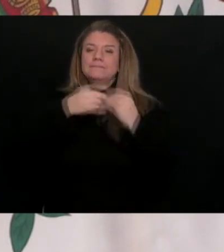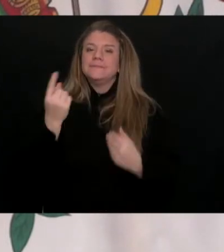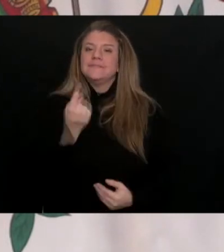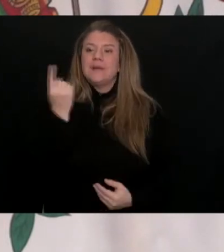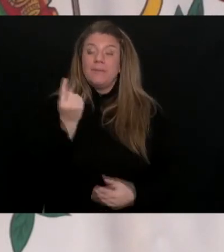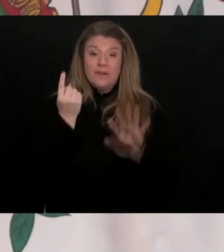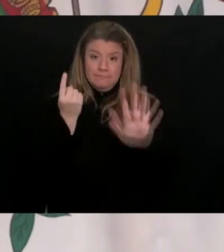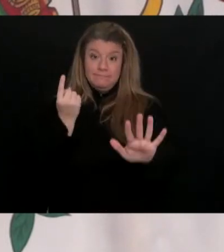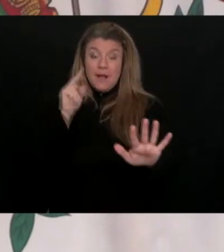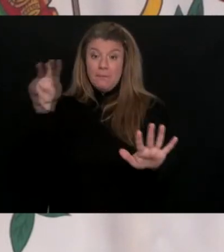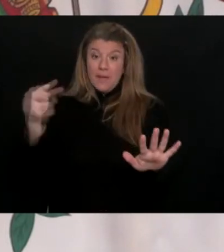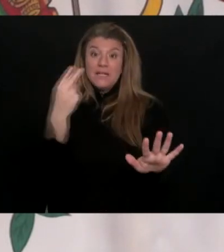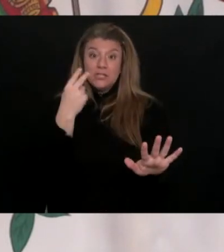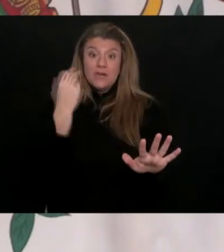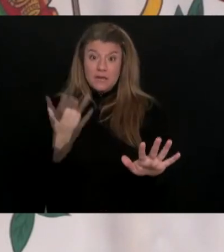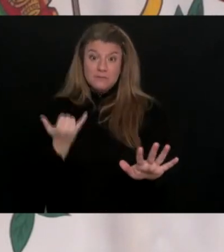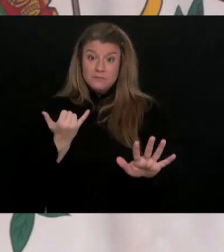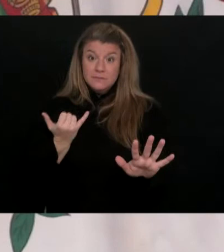Stay with me just 1 second.